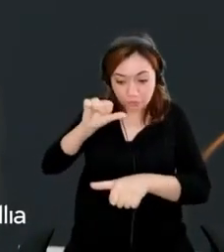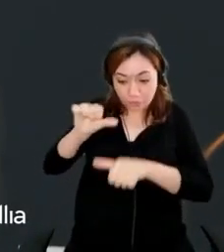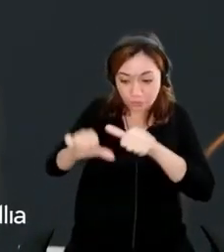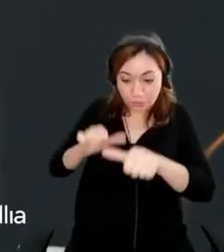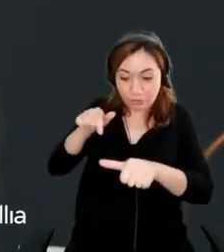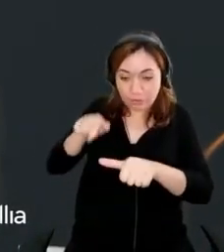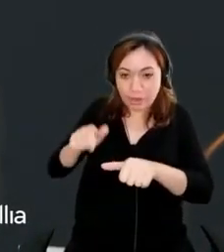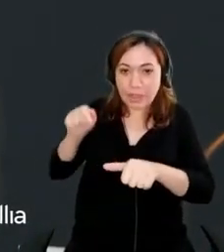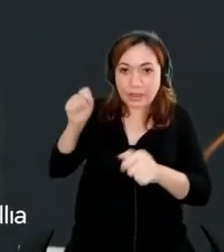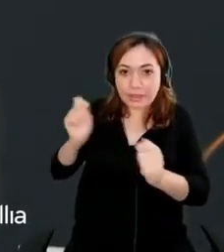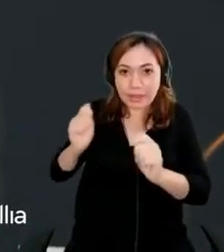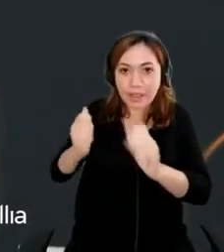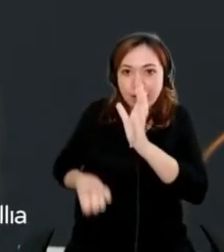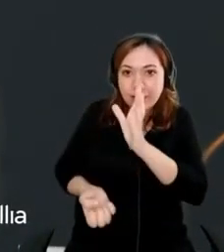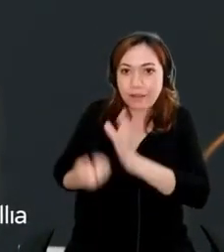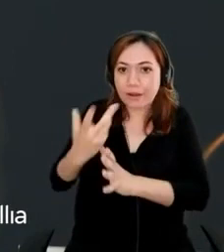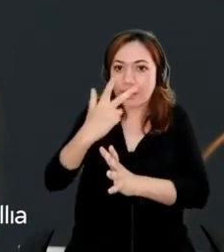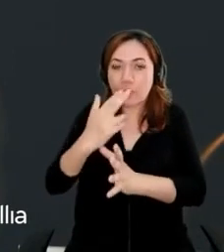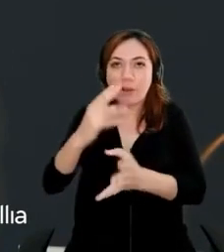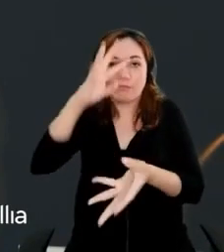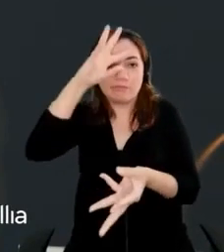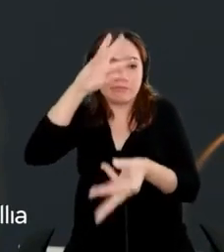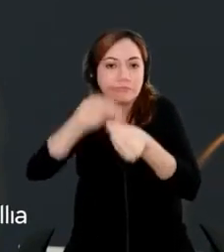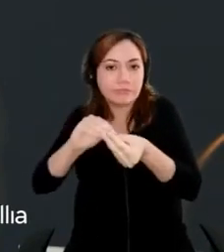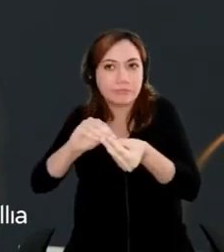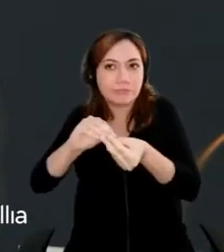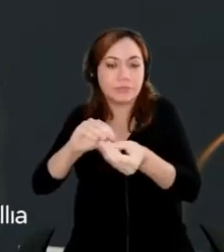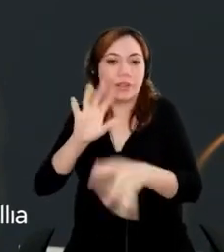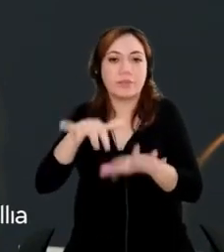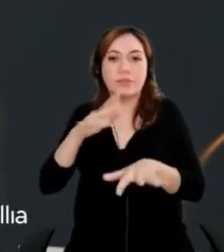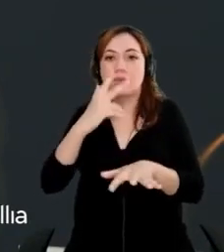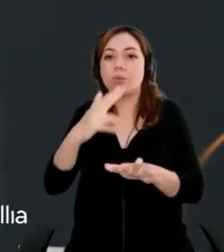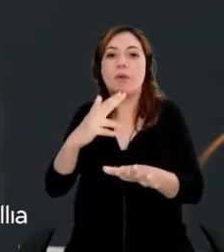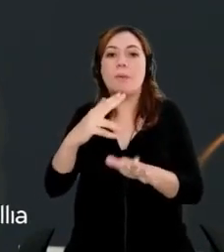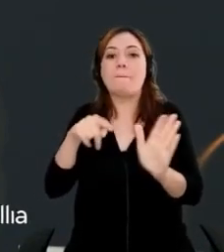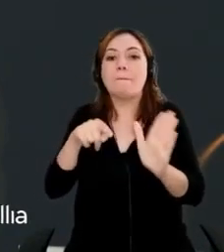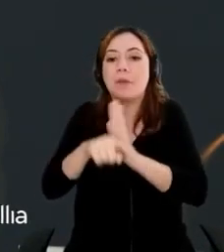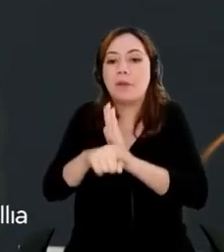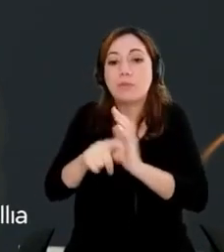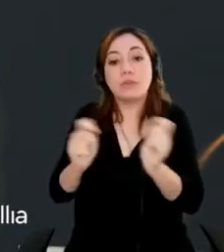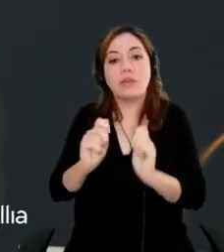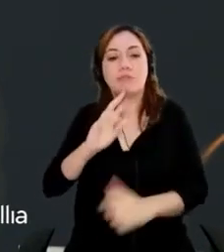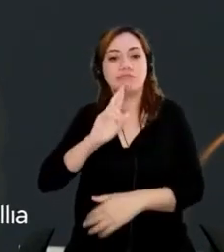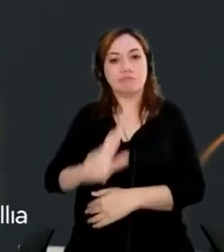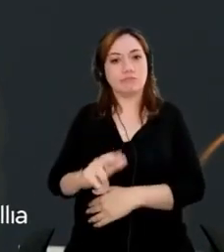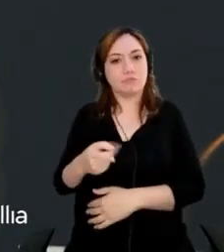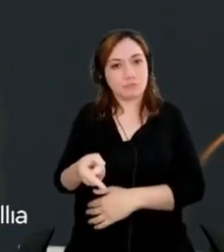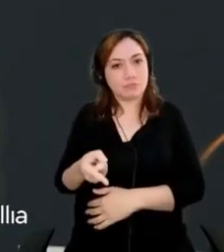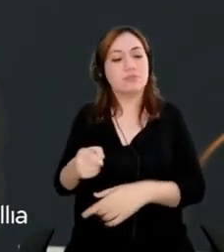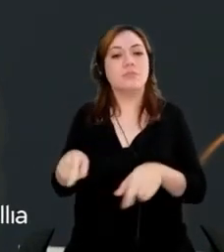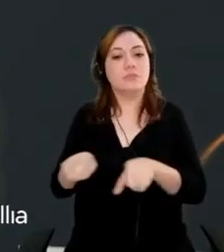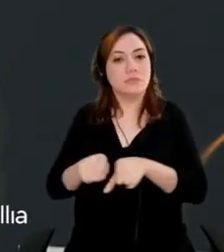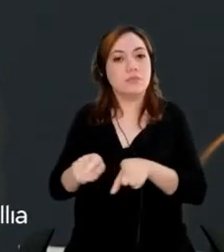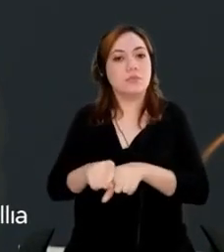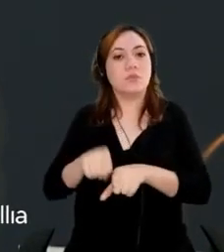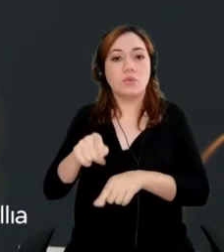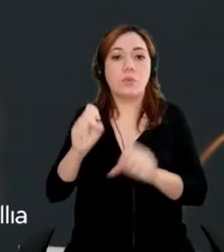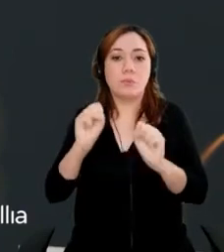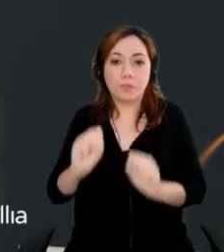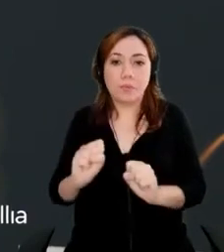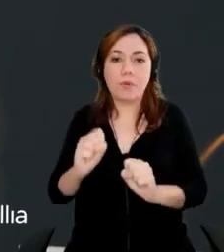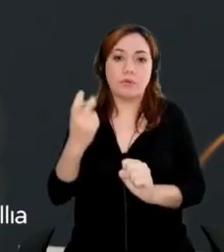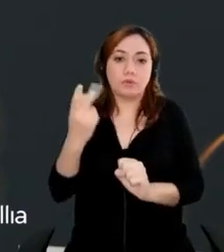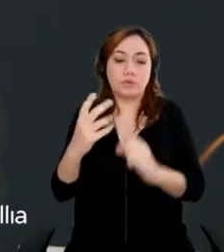inferences, maybe to answer questions. In fact, you can use it to make your organization more